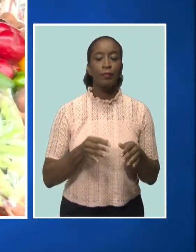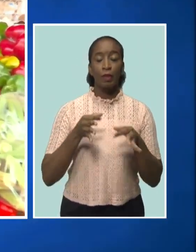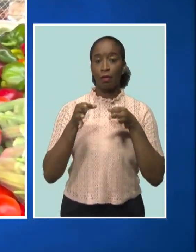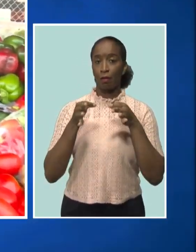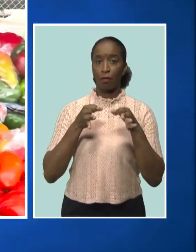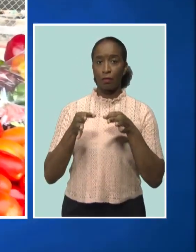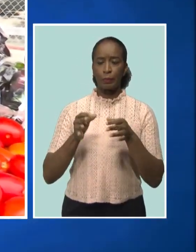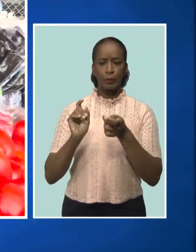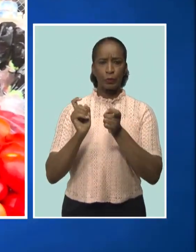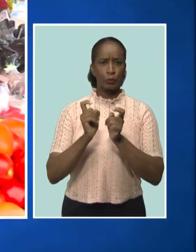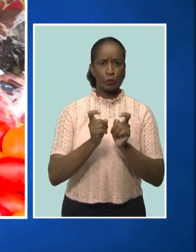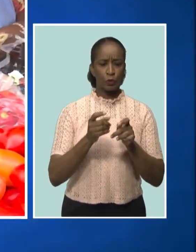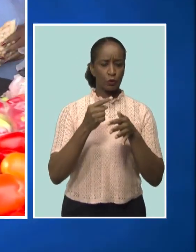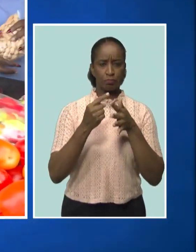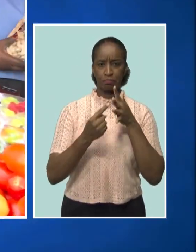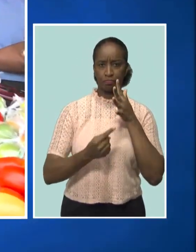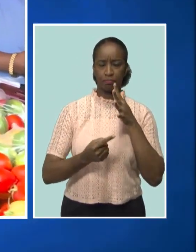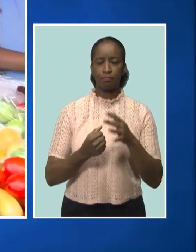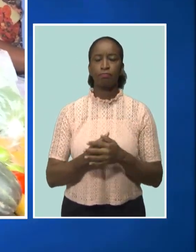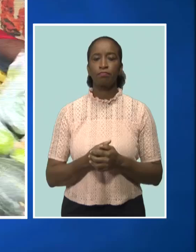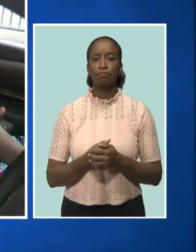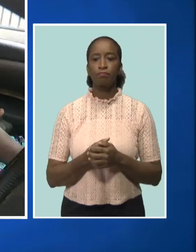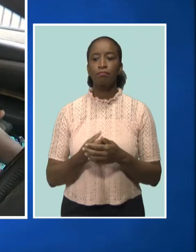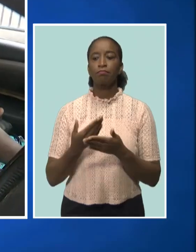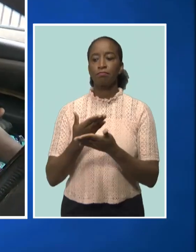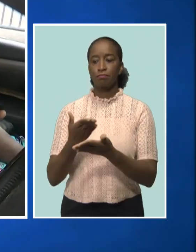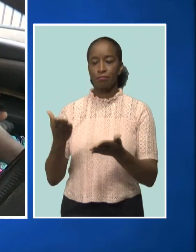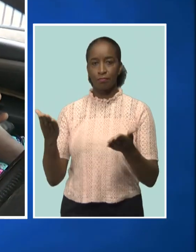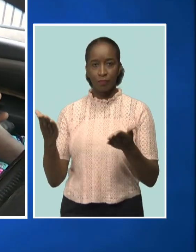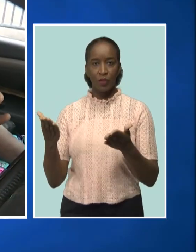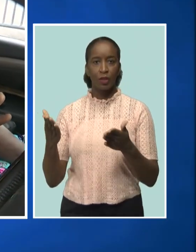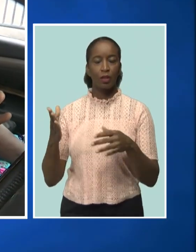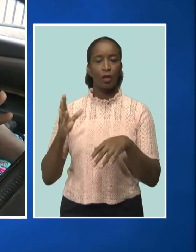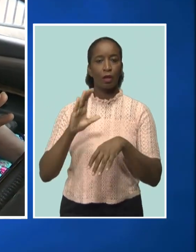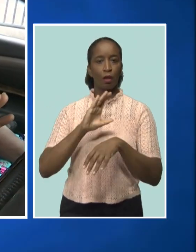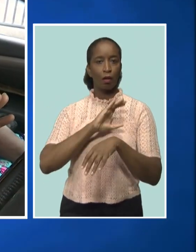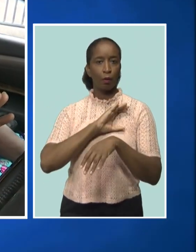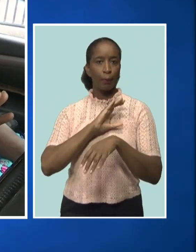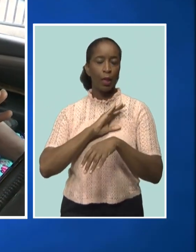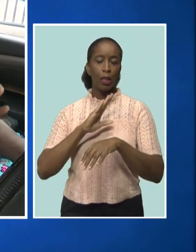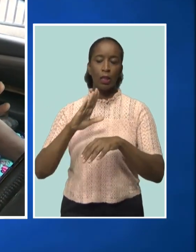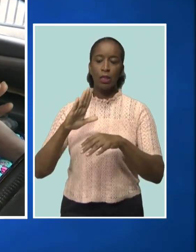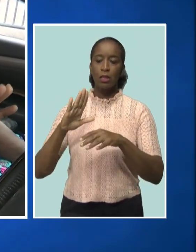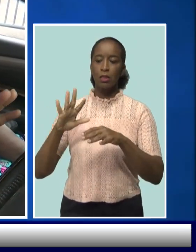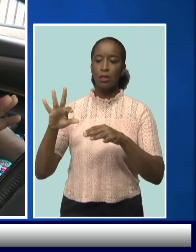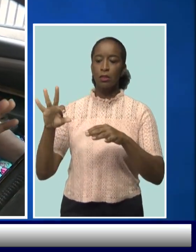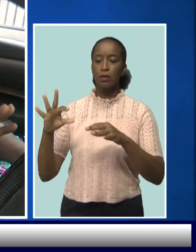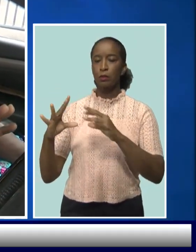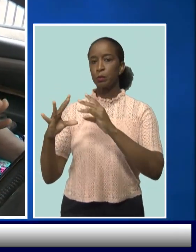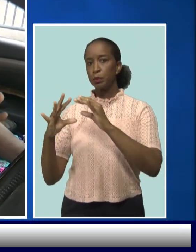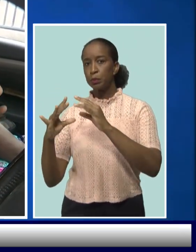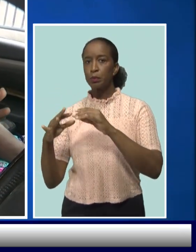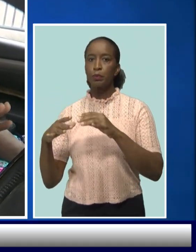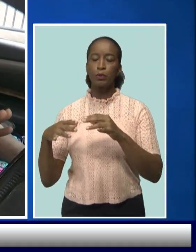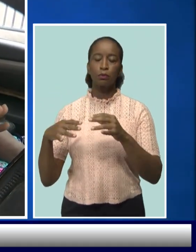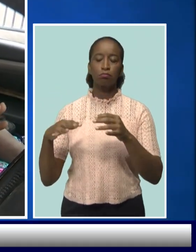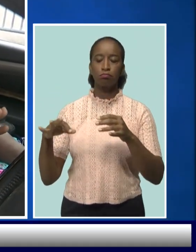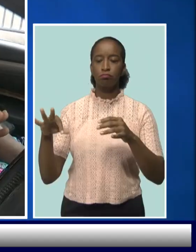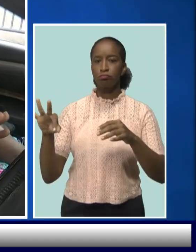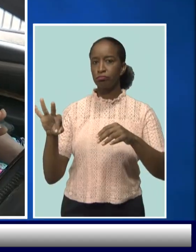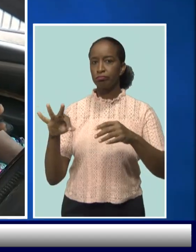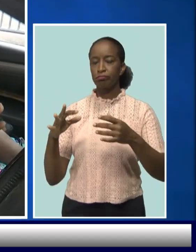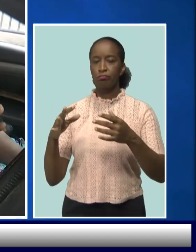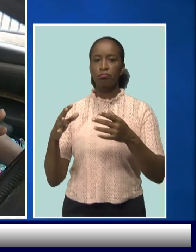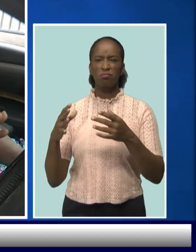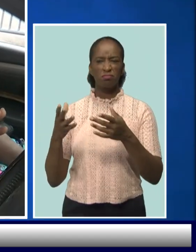program. The police band concert, normally the police band would just be a part of the official